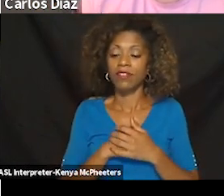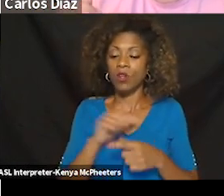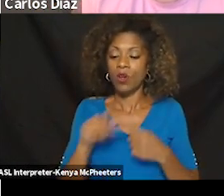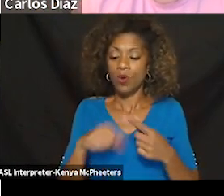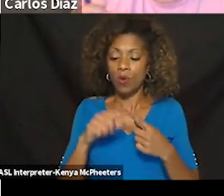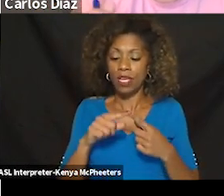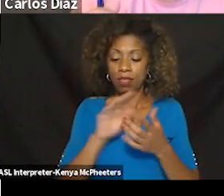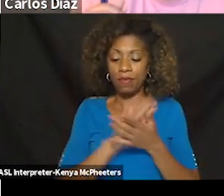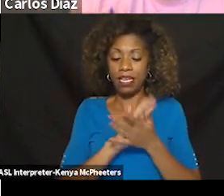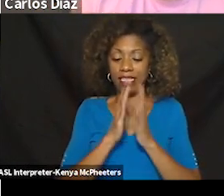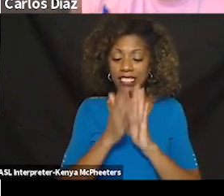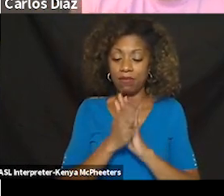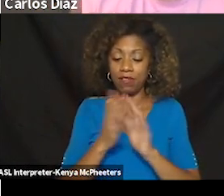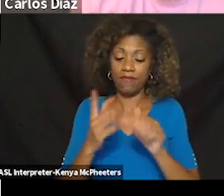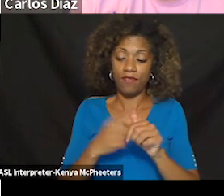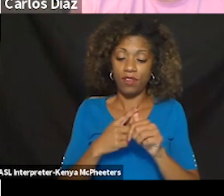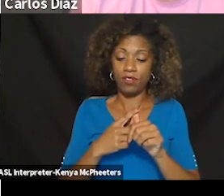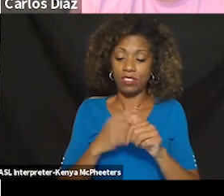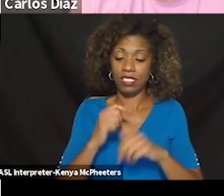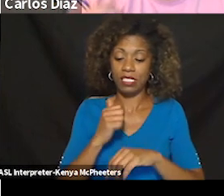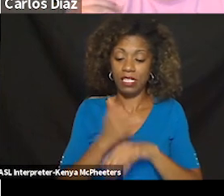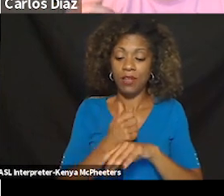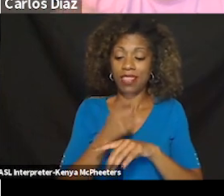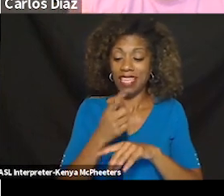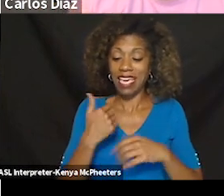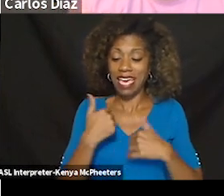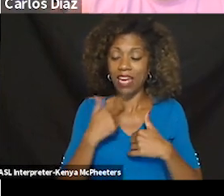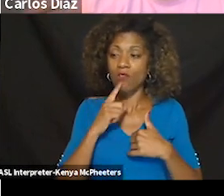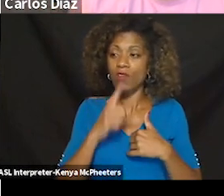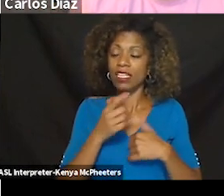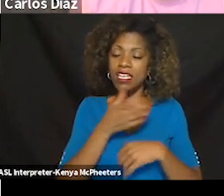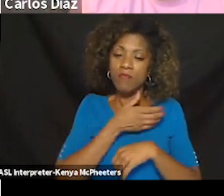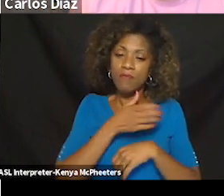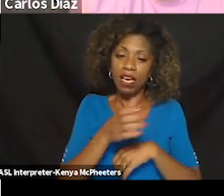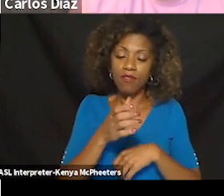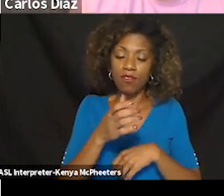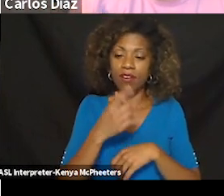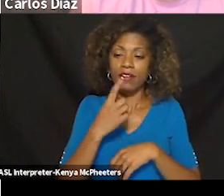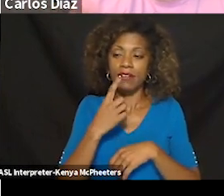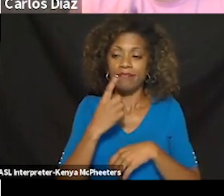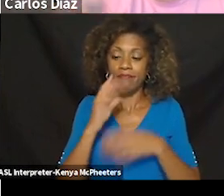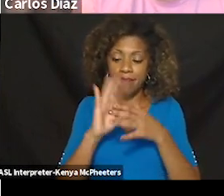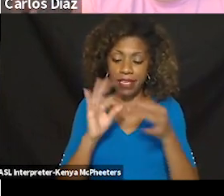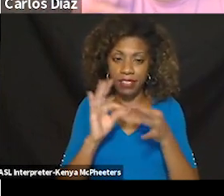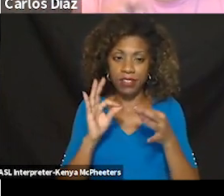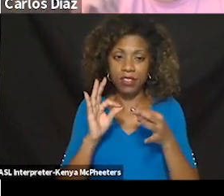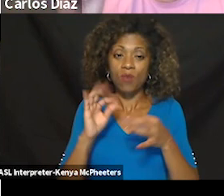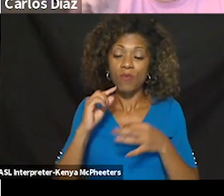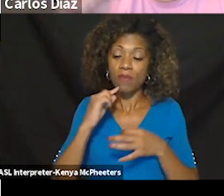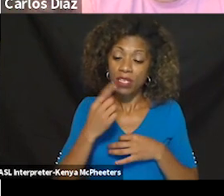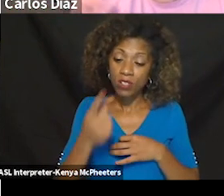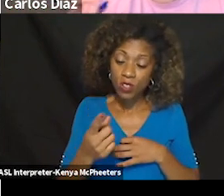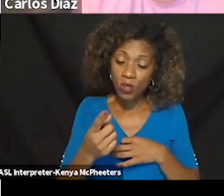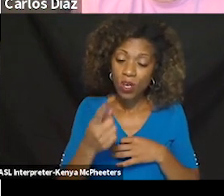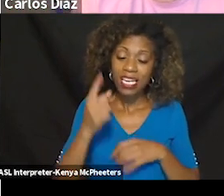a very simple, straightforward, emotional message. We miss you and we can't wait to have you back. You know, they framed every action. They said, you know, from